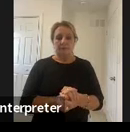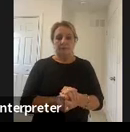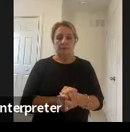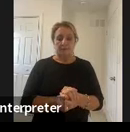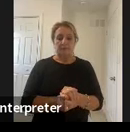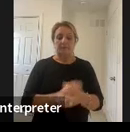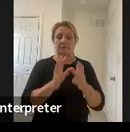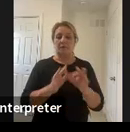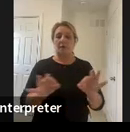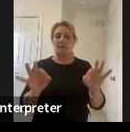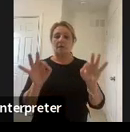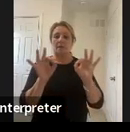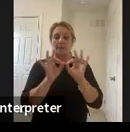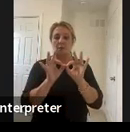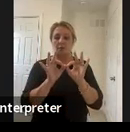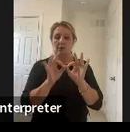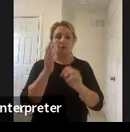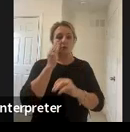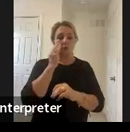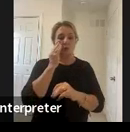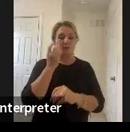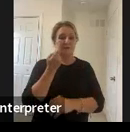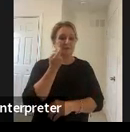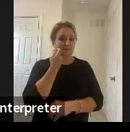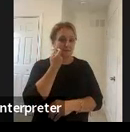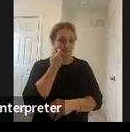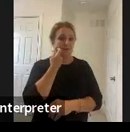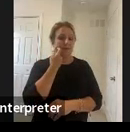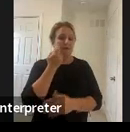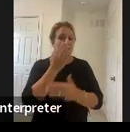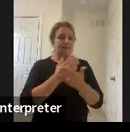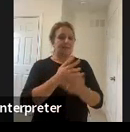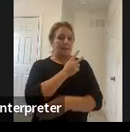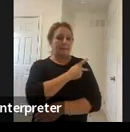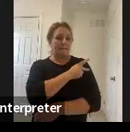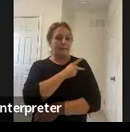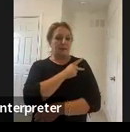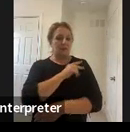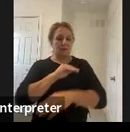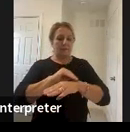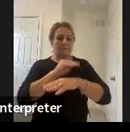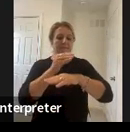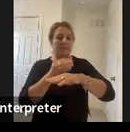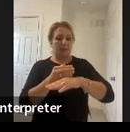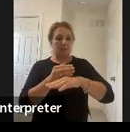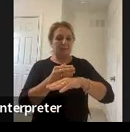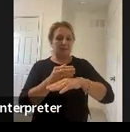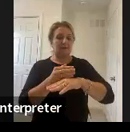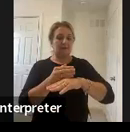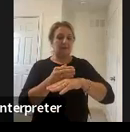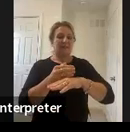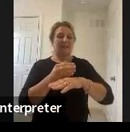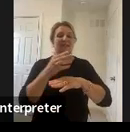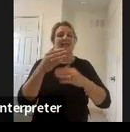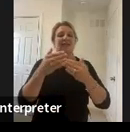It's important to note that in recent cases, some patients have developed bumps on or near the genitals